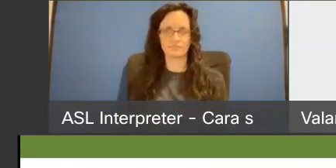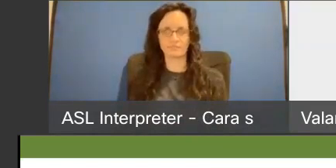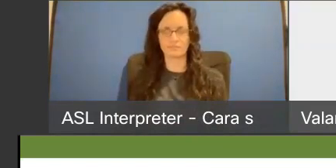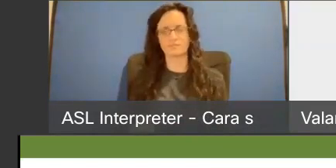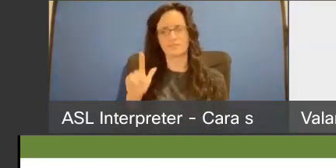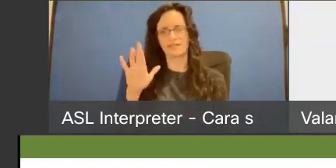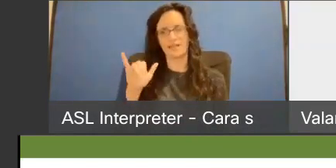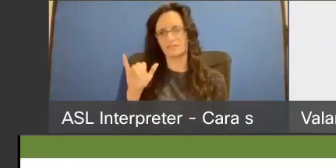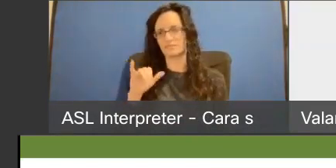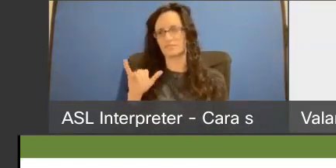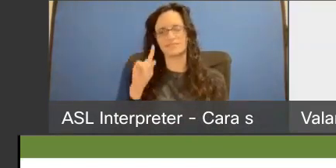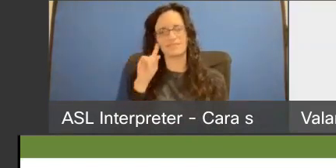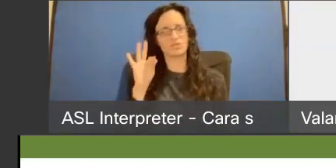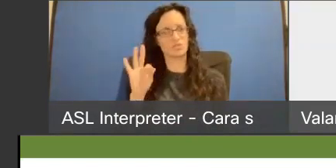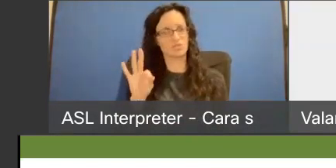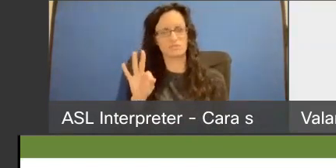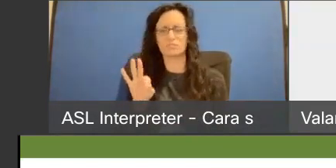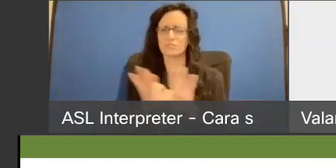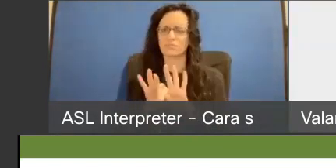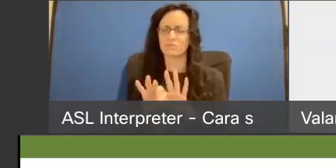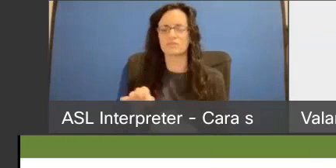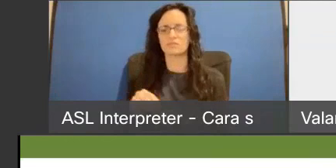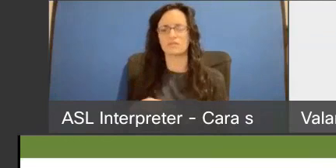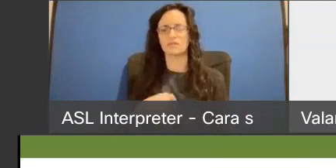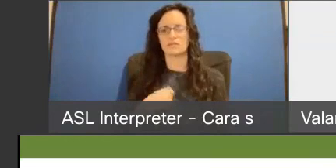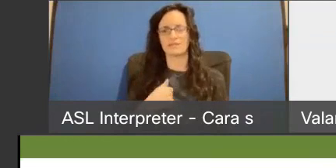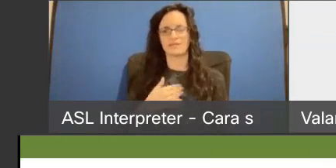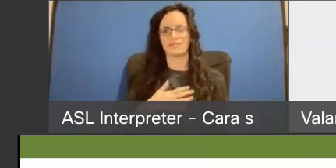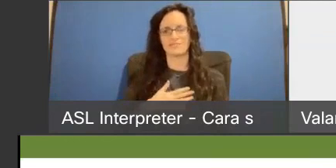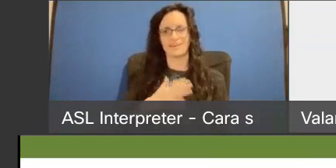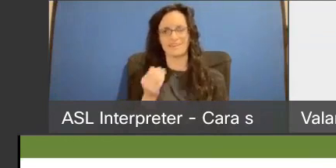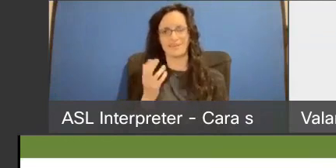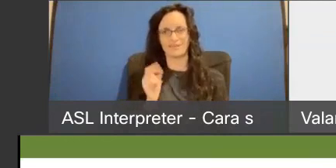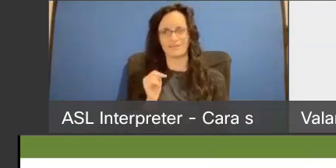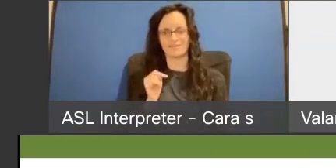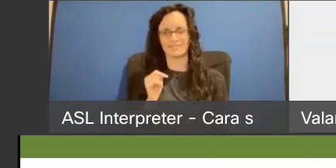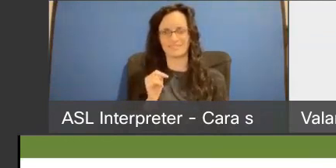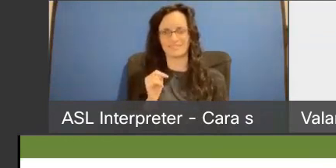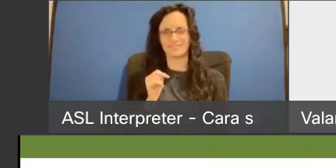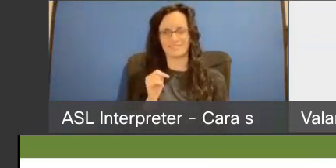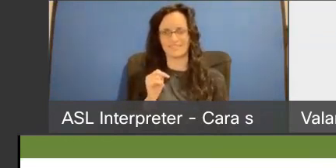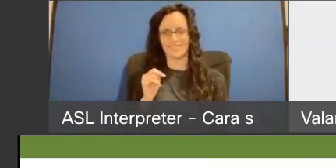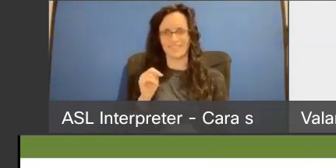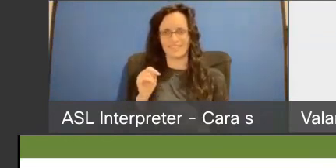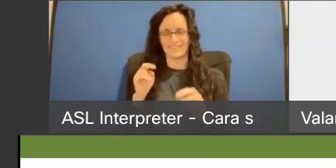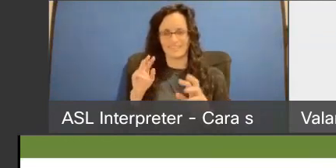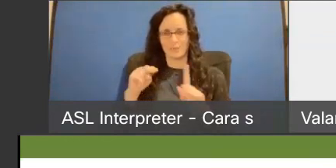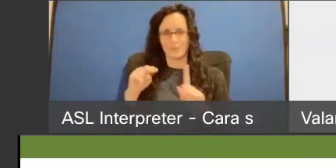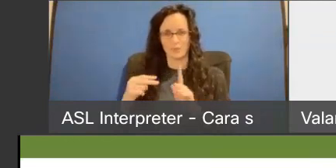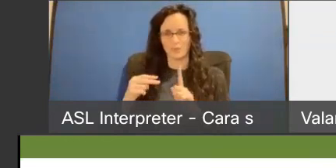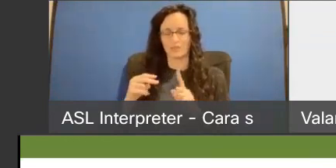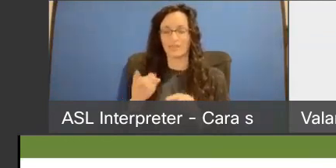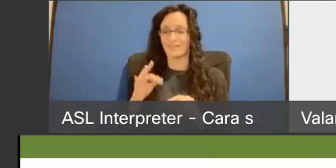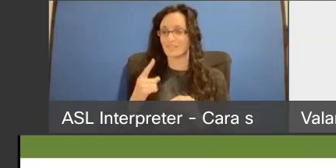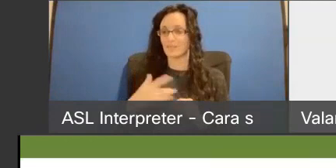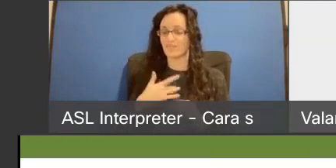that sounds so good and so important. I have my own sort of idiosyncratic take on some of that when people have been feeling better and then